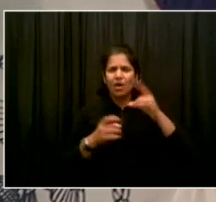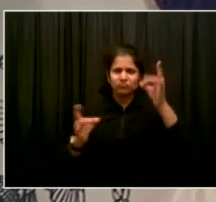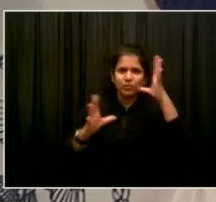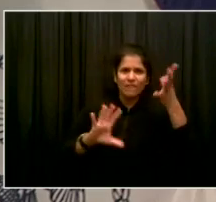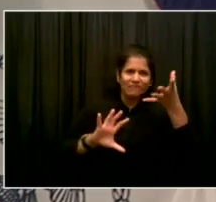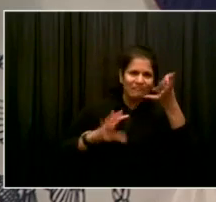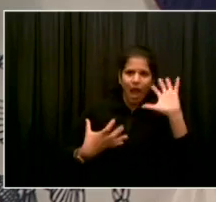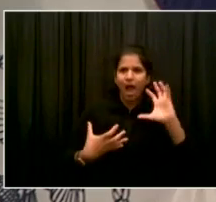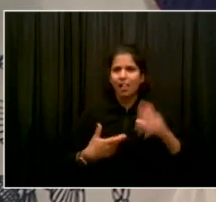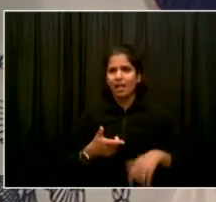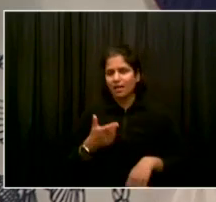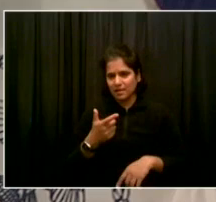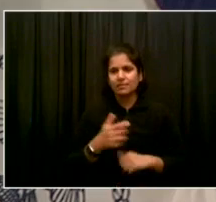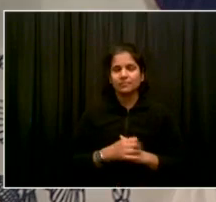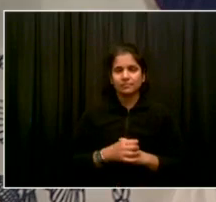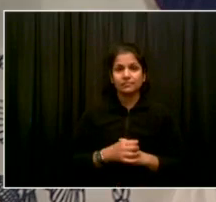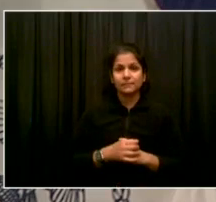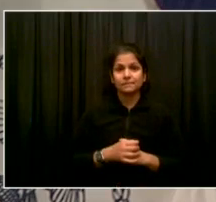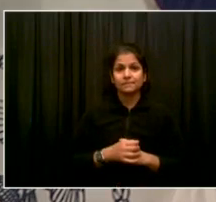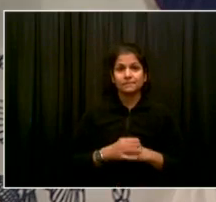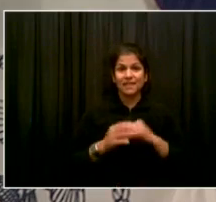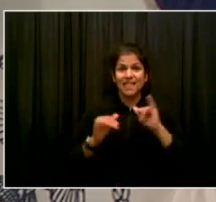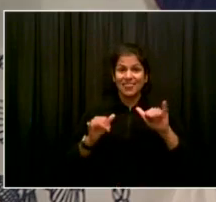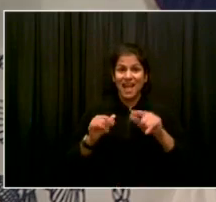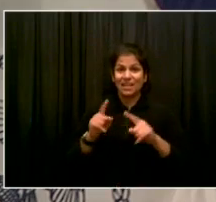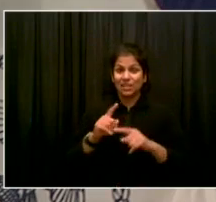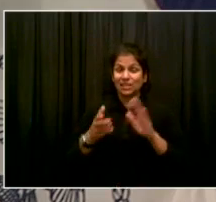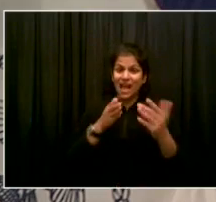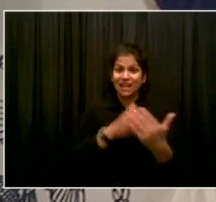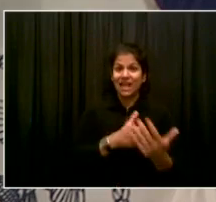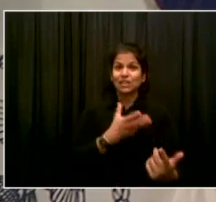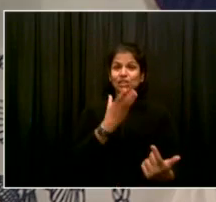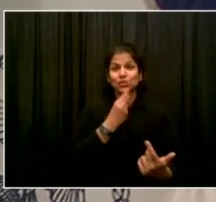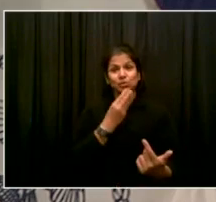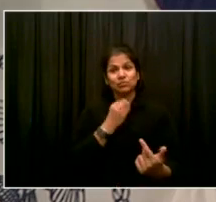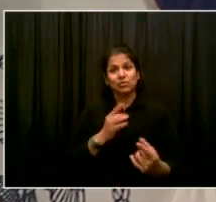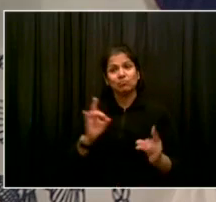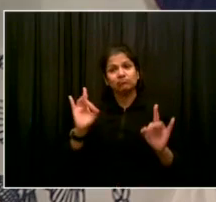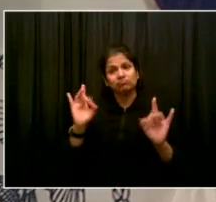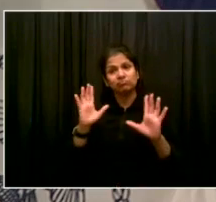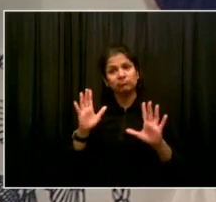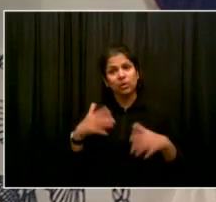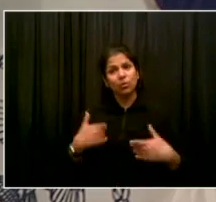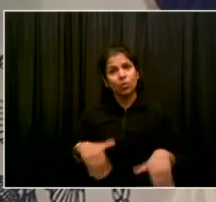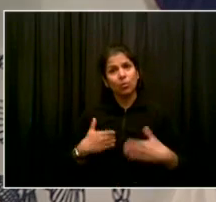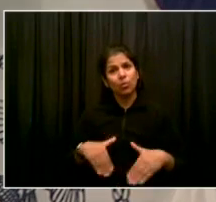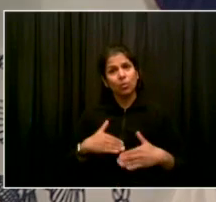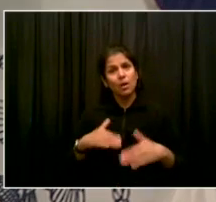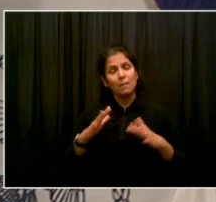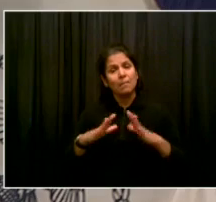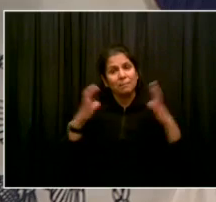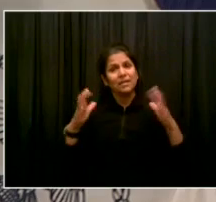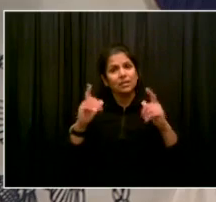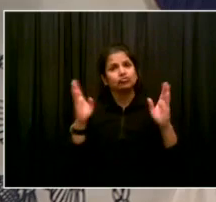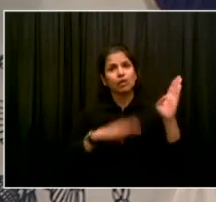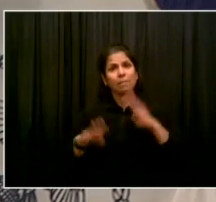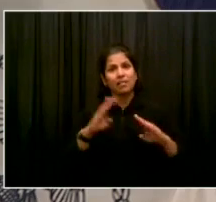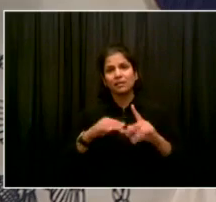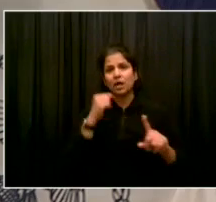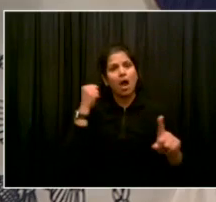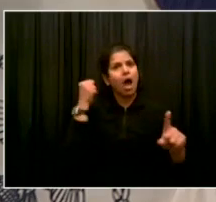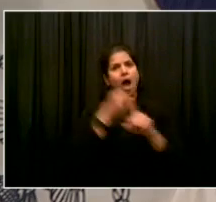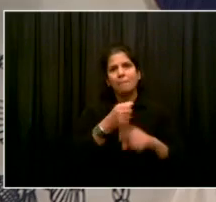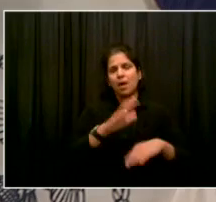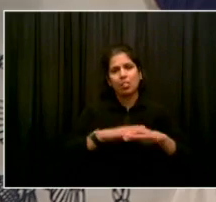is deep and intense around the entire world. And I always say, you know, some